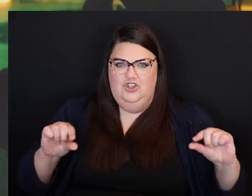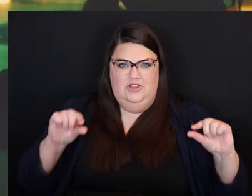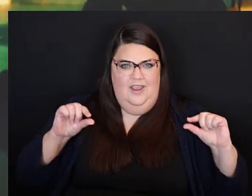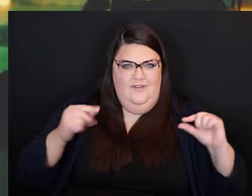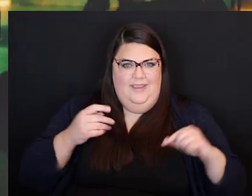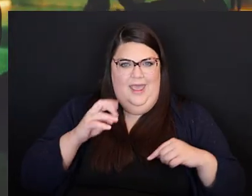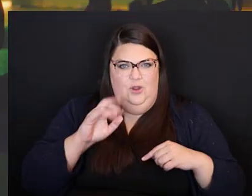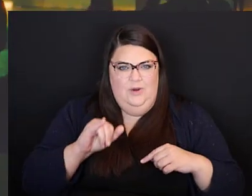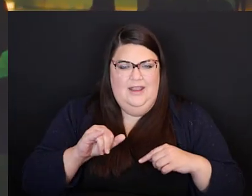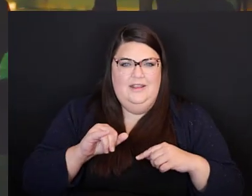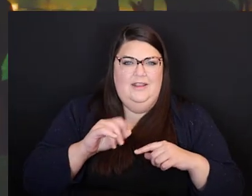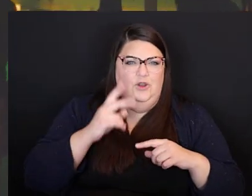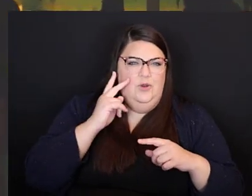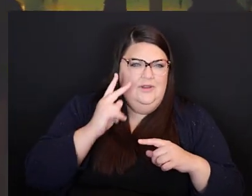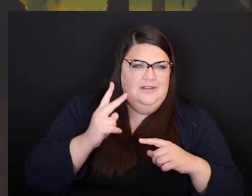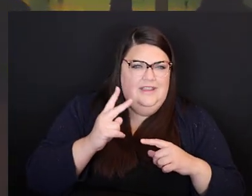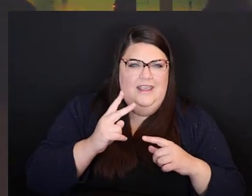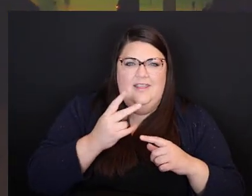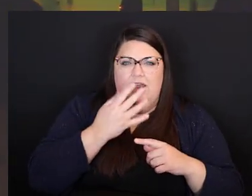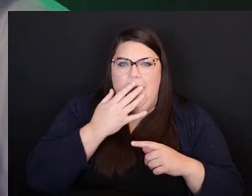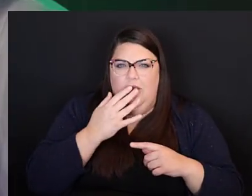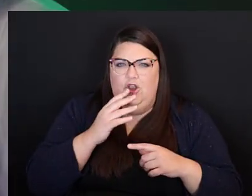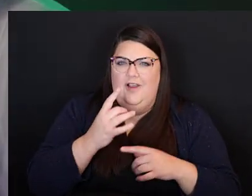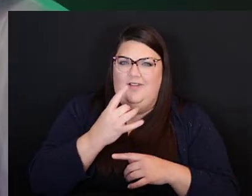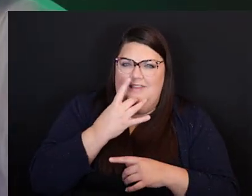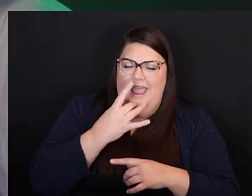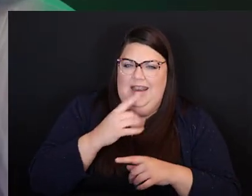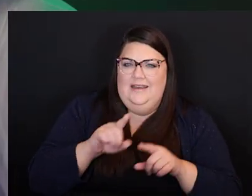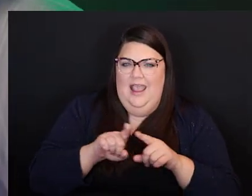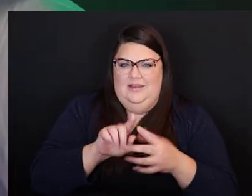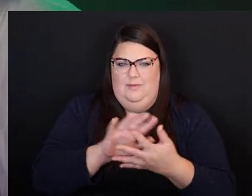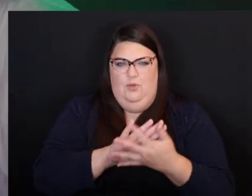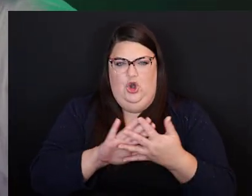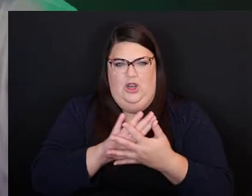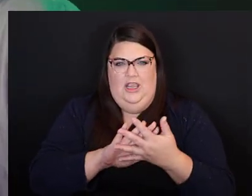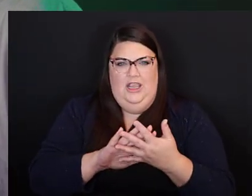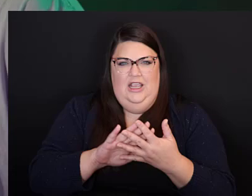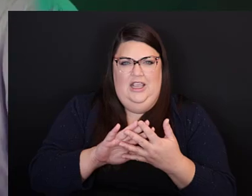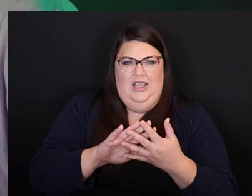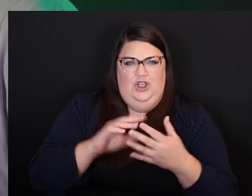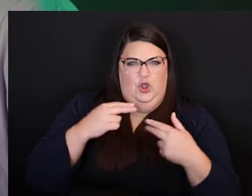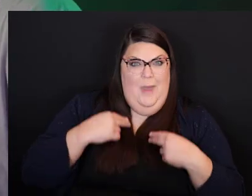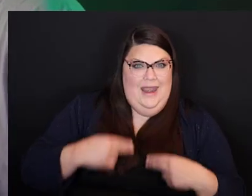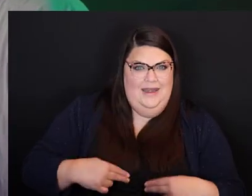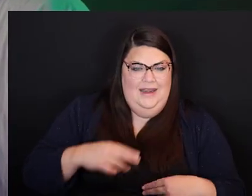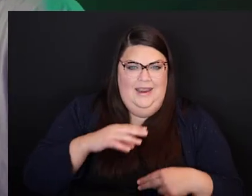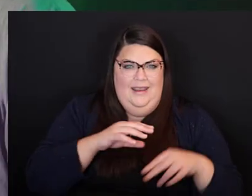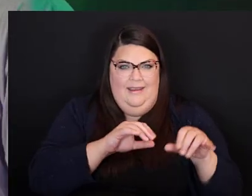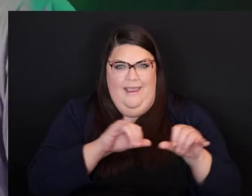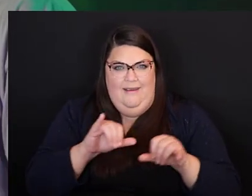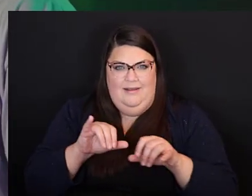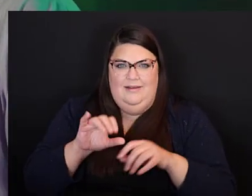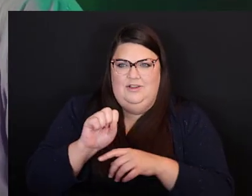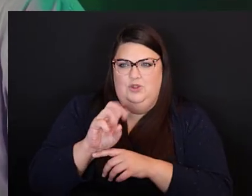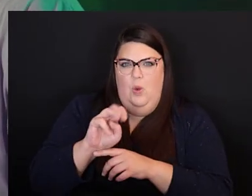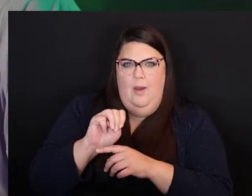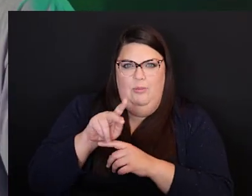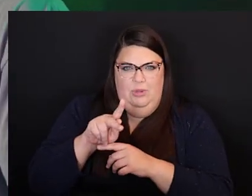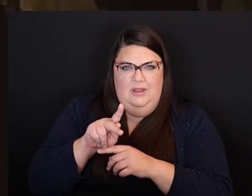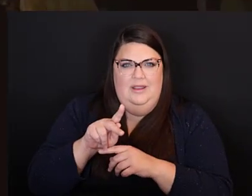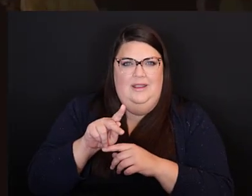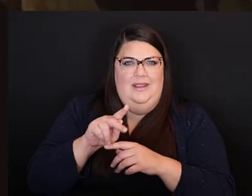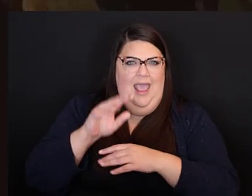about the color of light as it's filtered through that sort of murky humidity in the swamp at sunset.